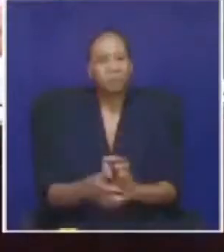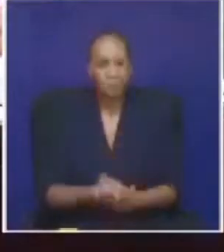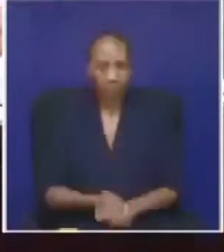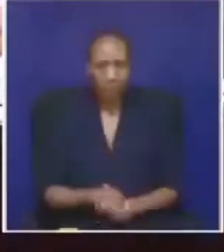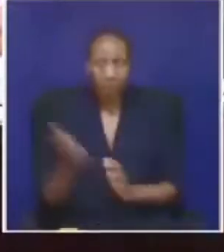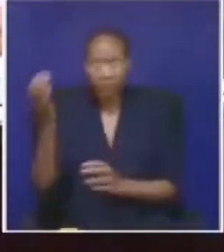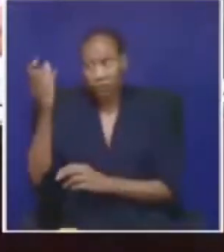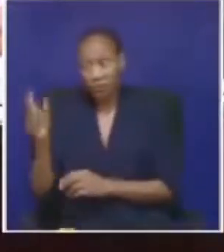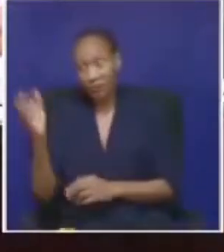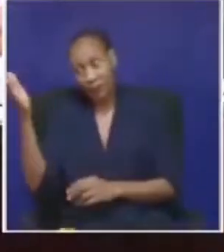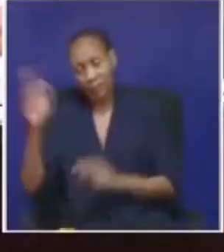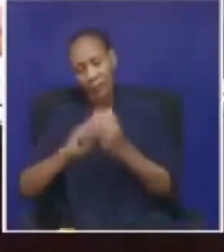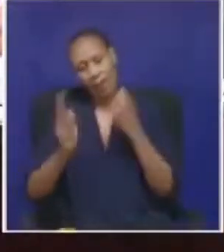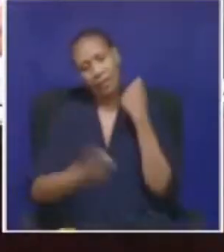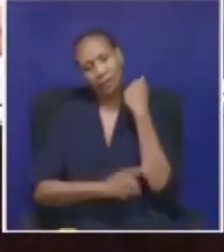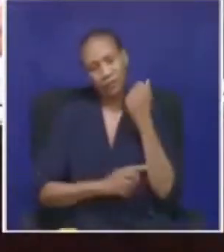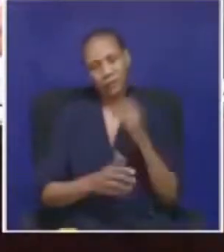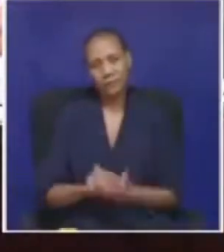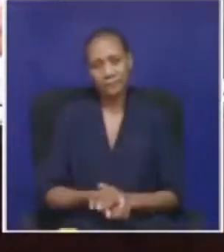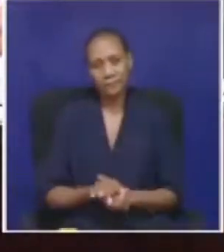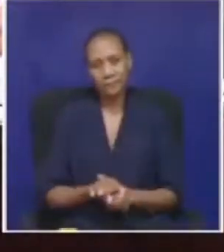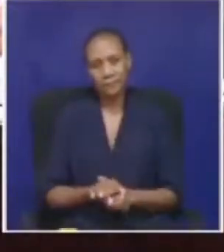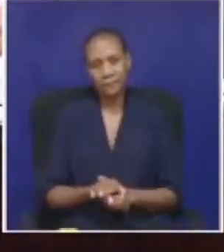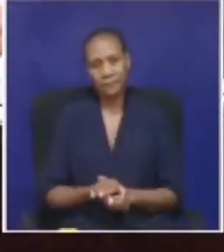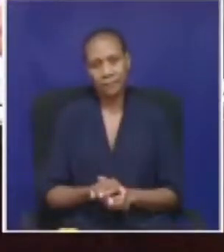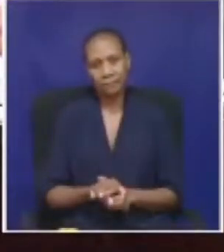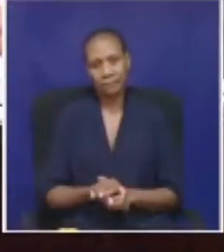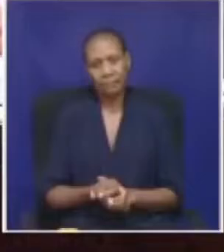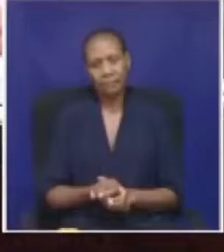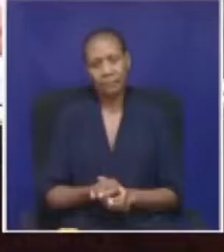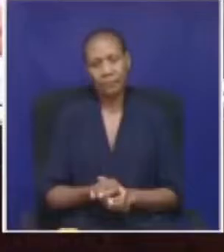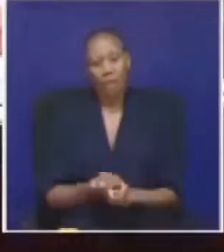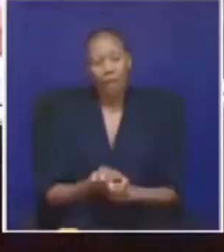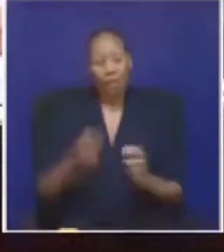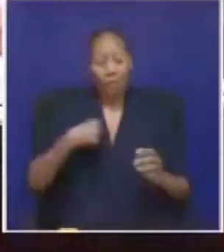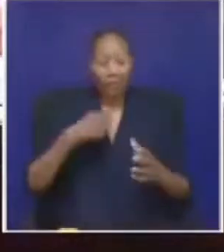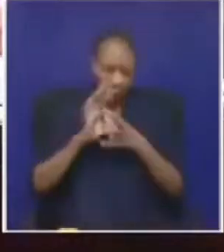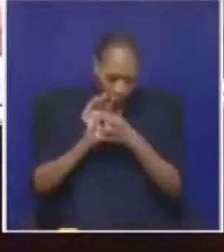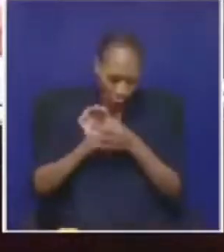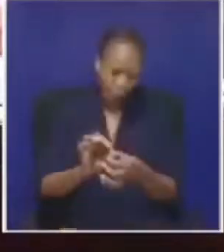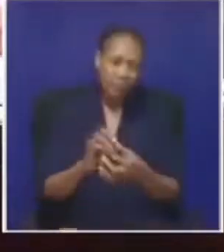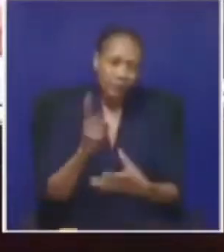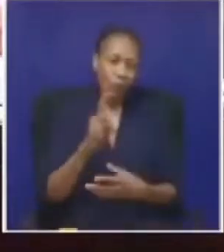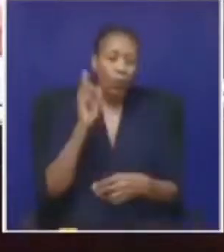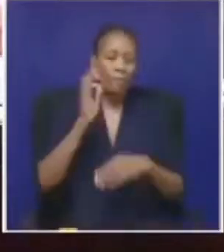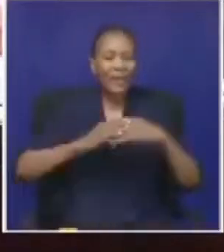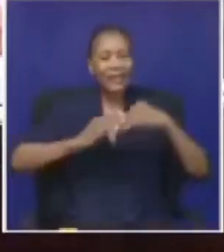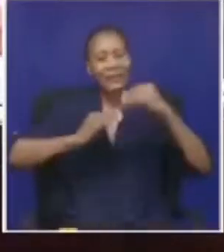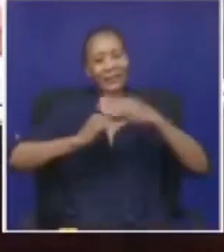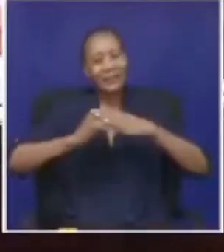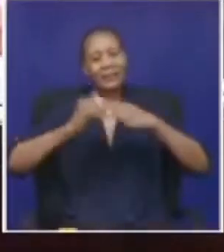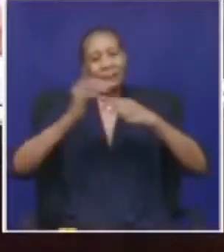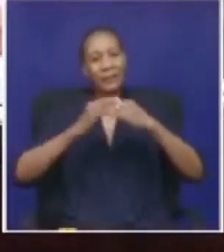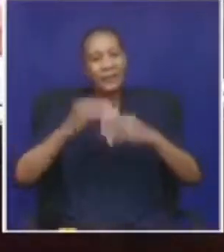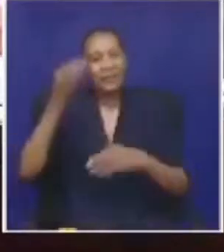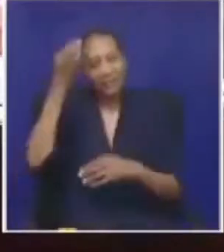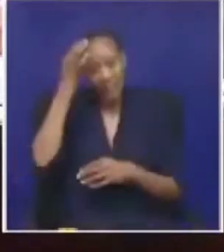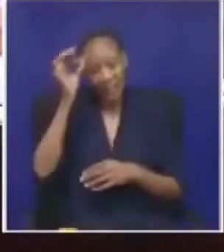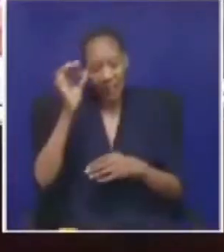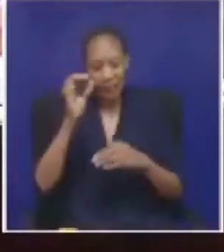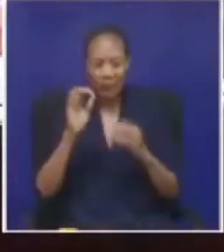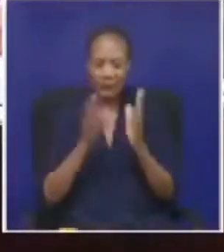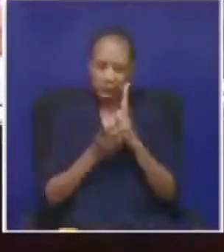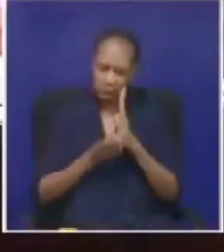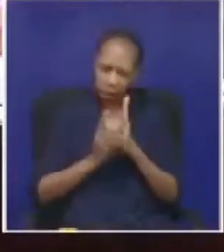Honorable Speaker, lastly, as part of our commitment to build a capable, ethical, and